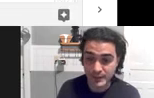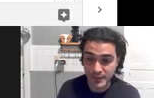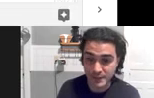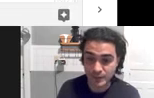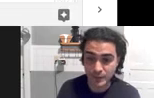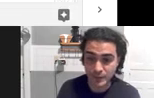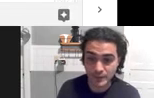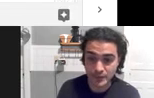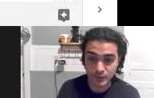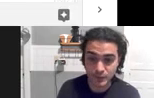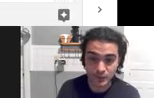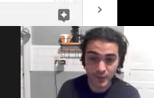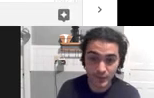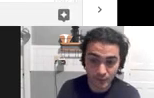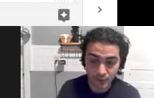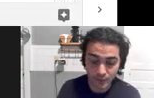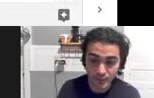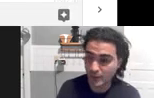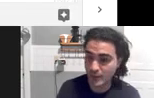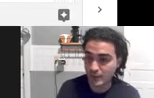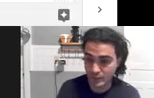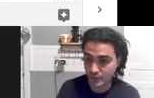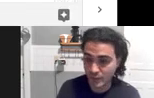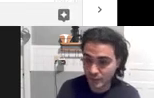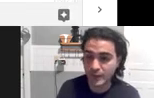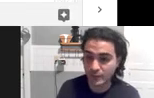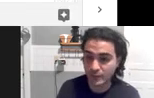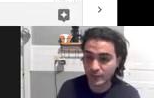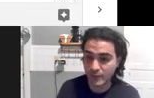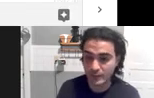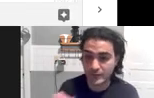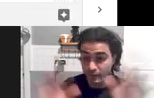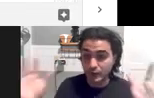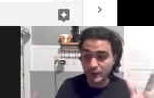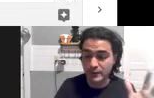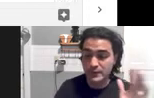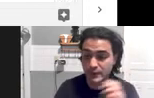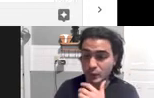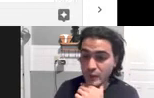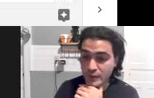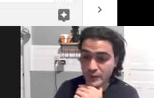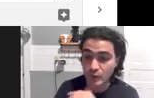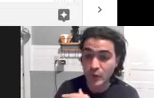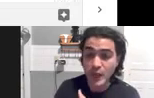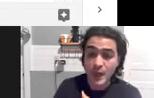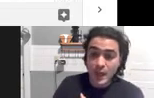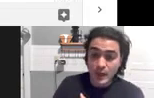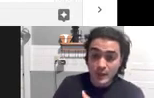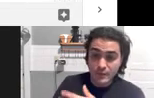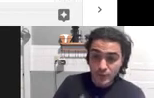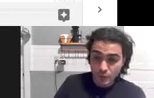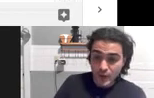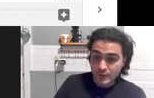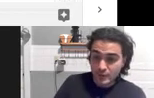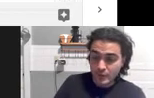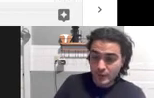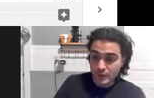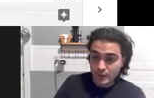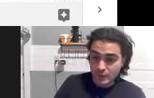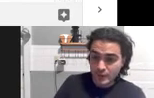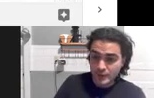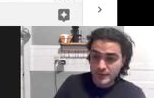The Bike Ped Task Force, we'd like to include everyone in the public and everyone in the city of Milwaukee. So if you